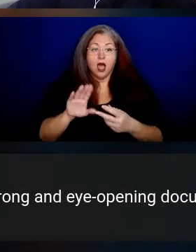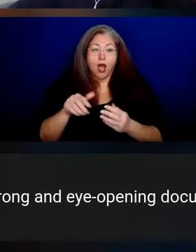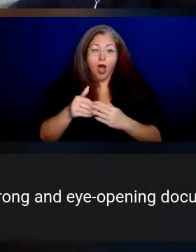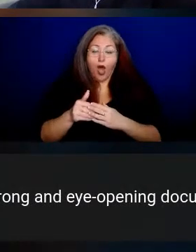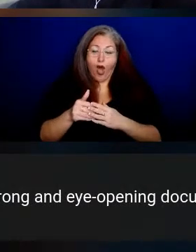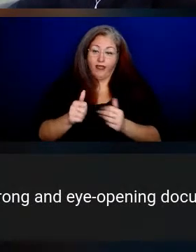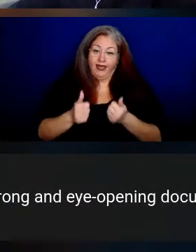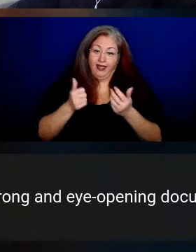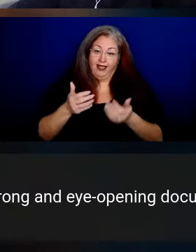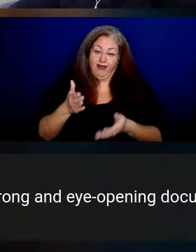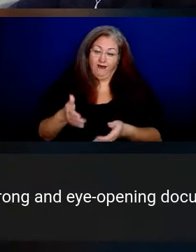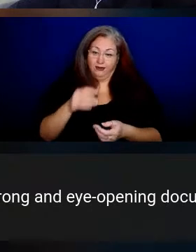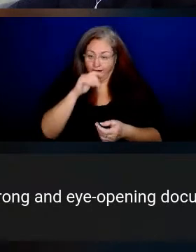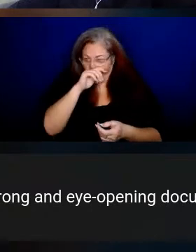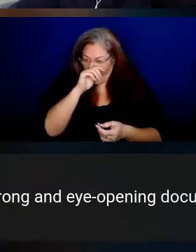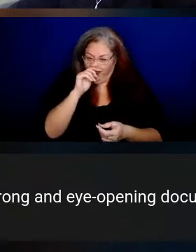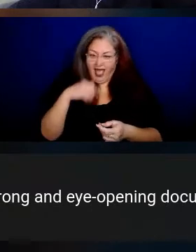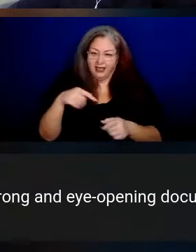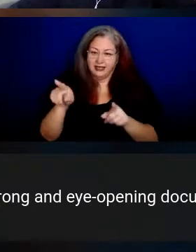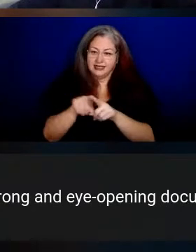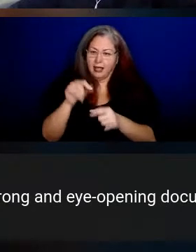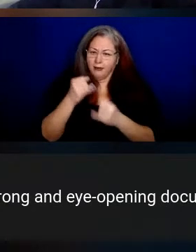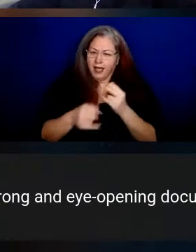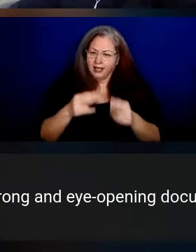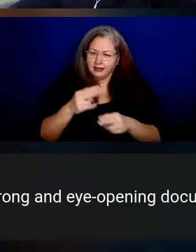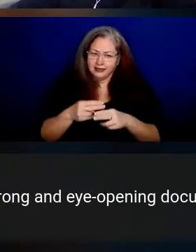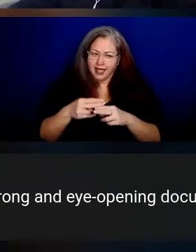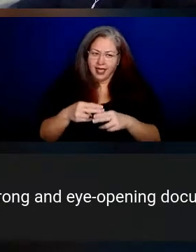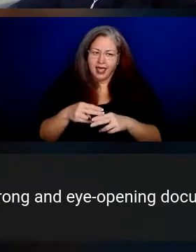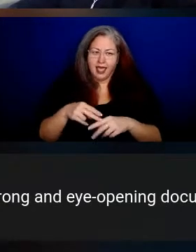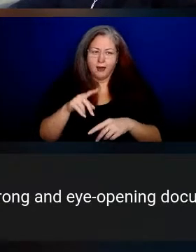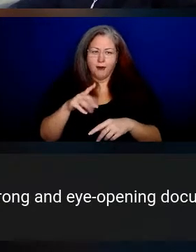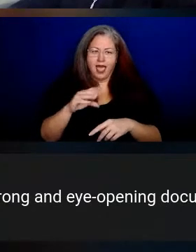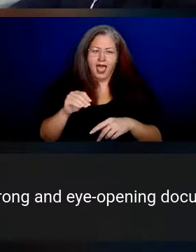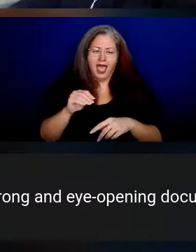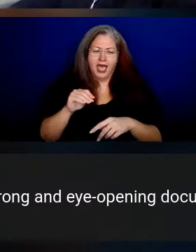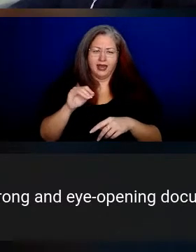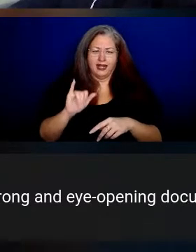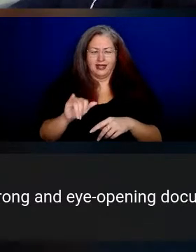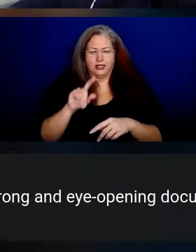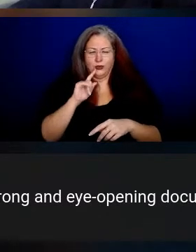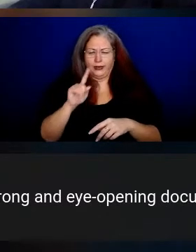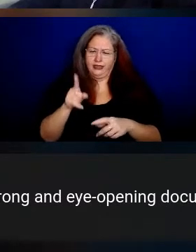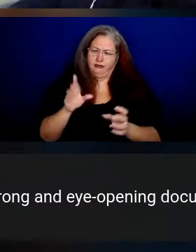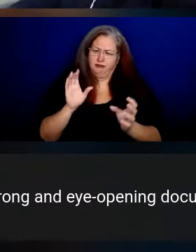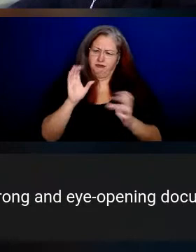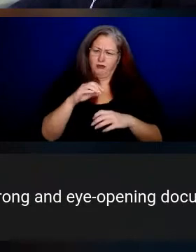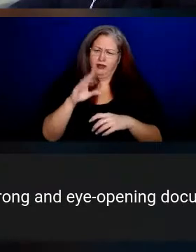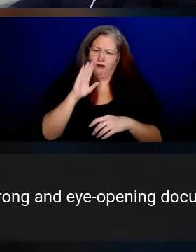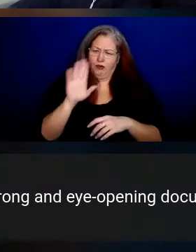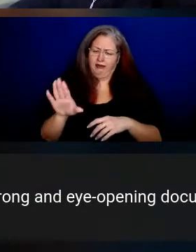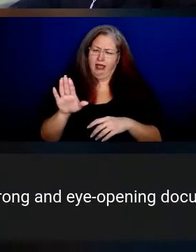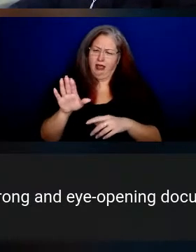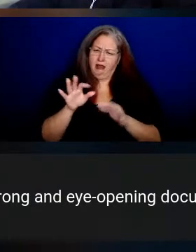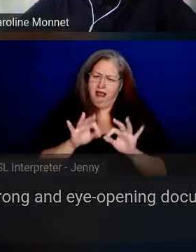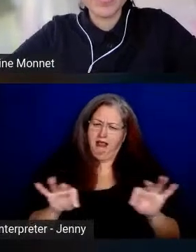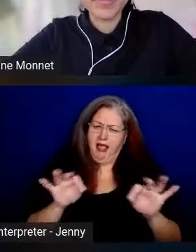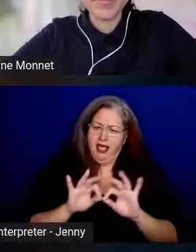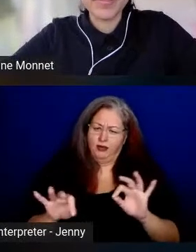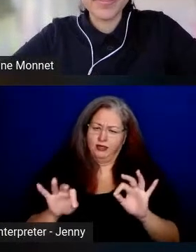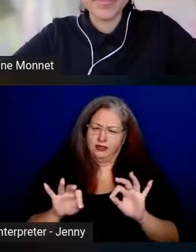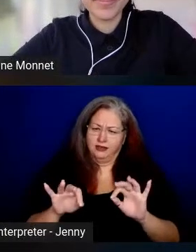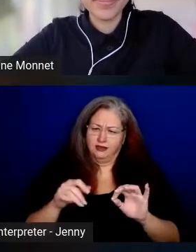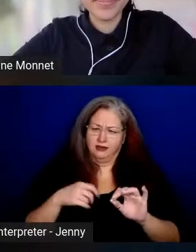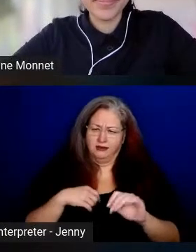inhabitants had the same surnames, and of course about the particularity of the creation of their language that did